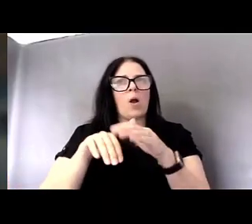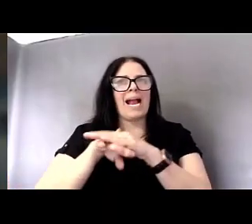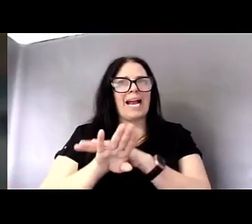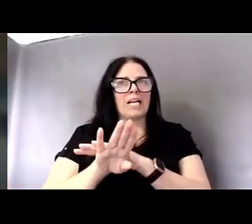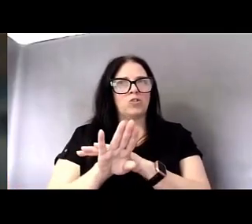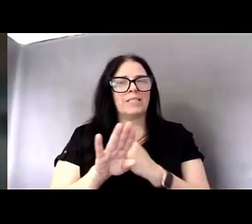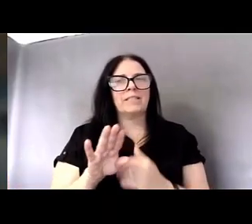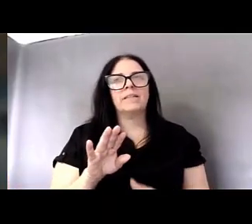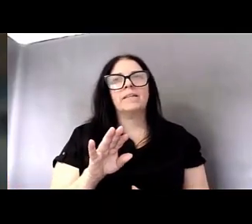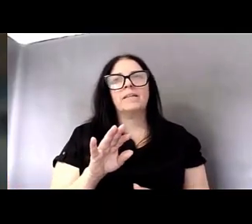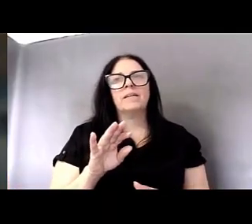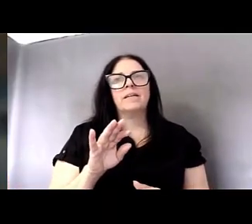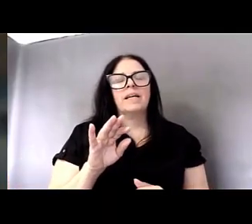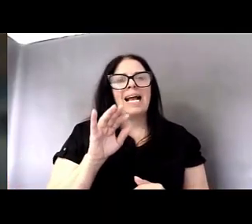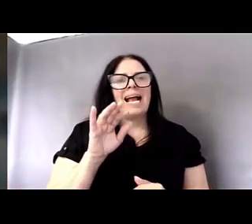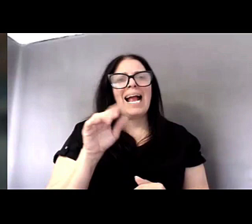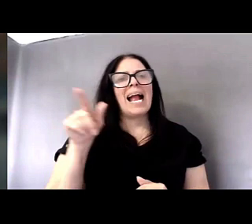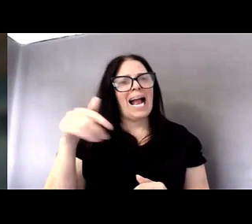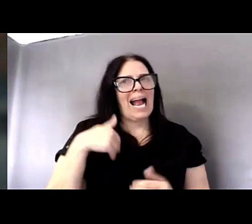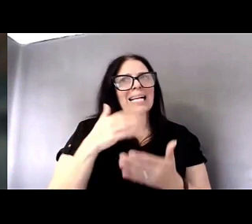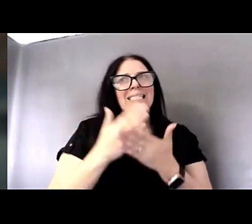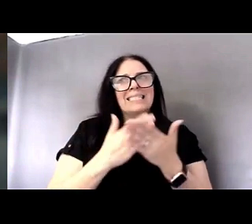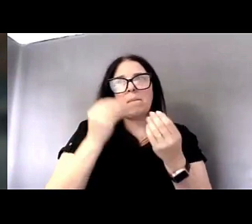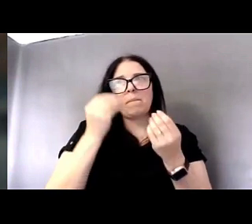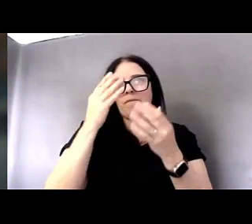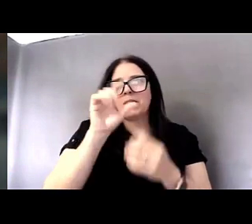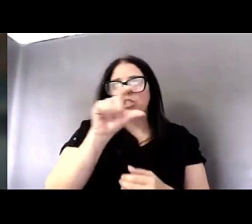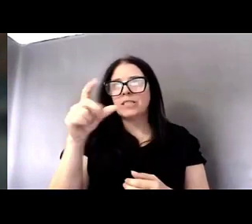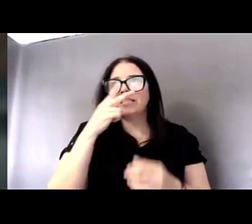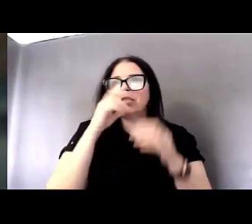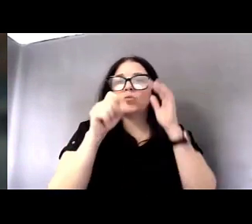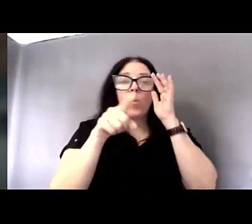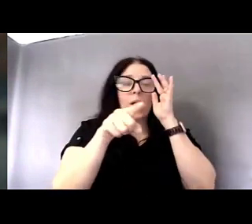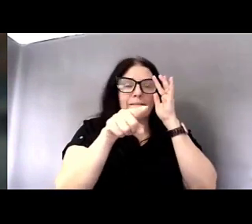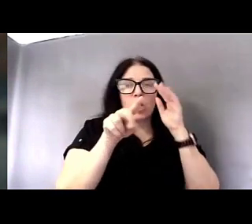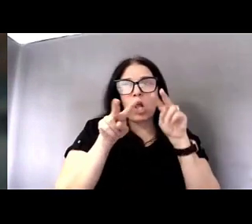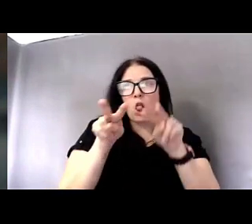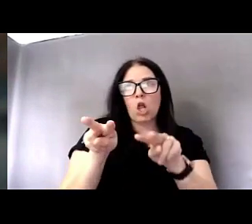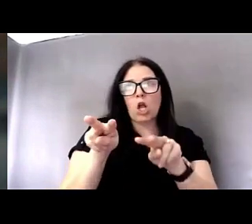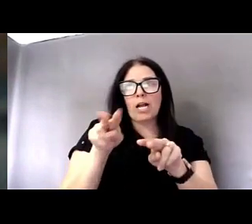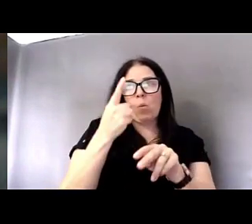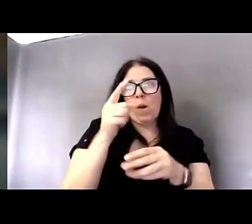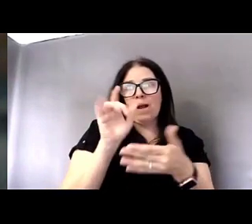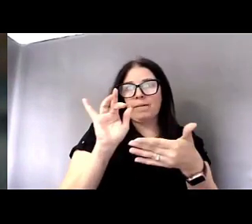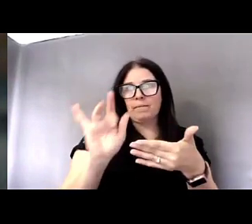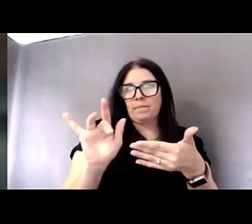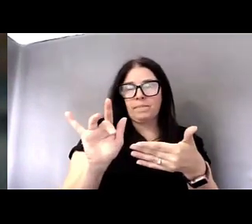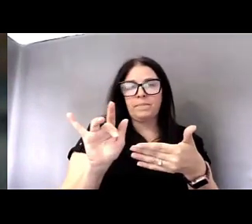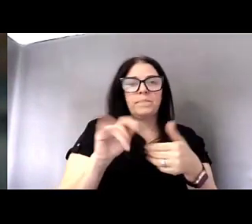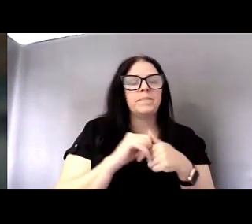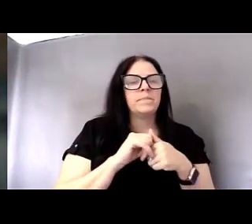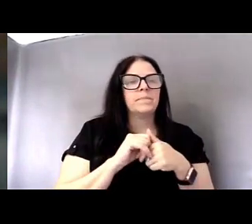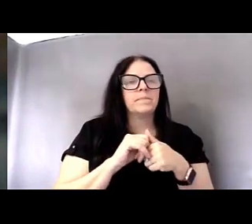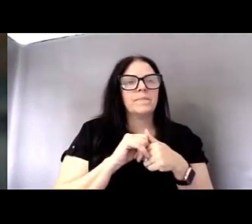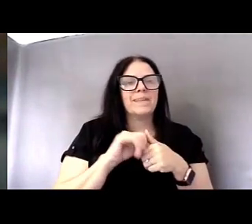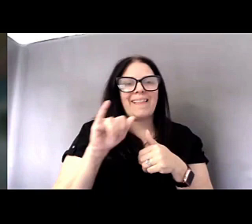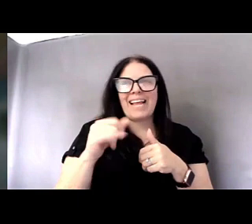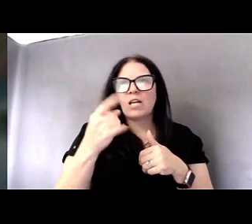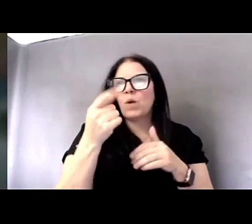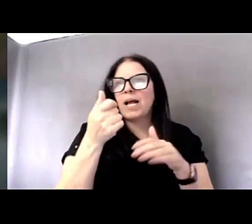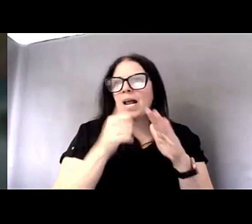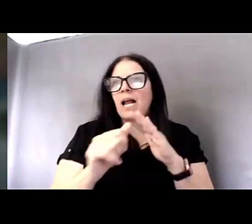It's got quite a few details on it. So if you go to a specific entry, and here's one